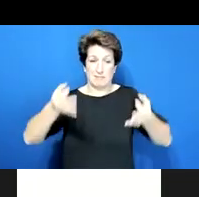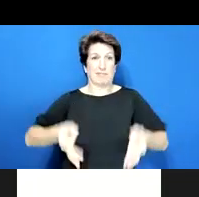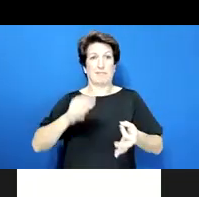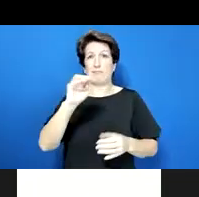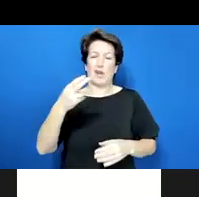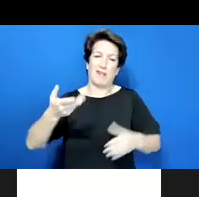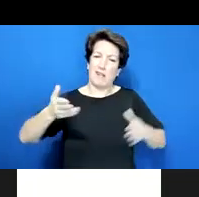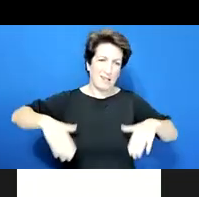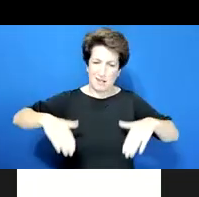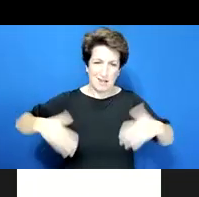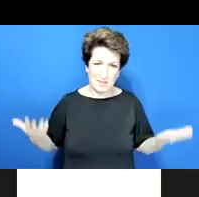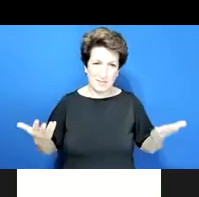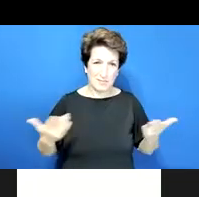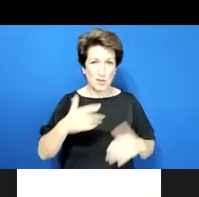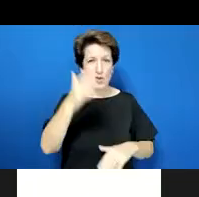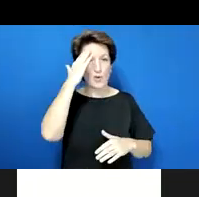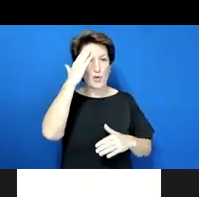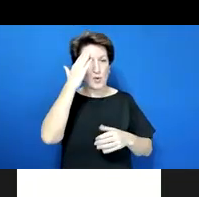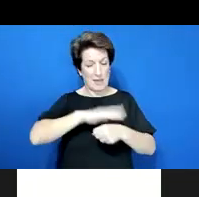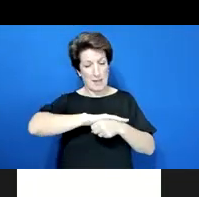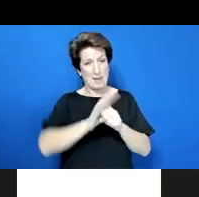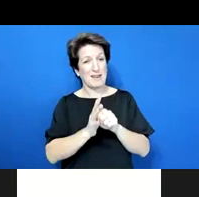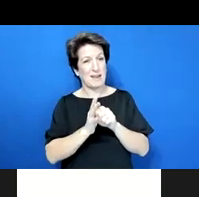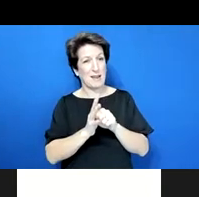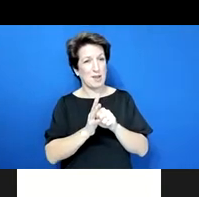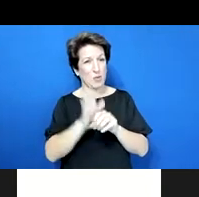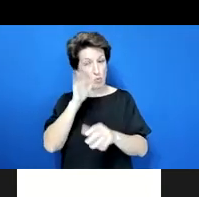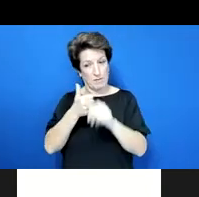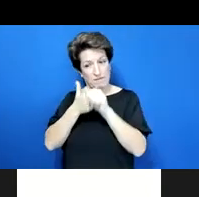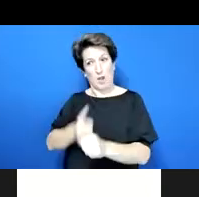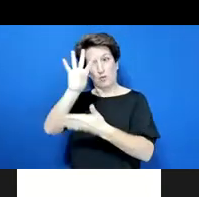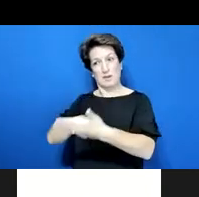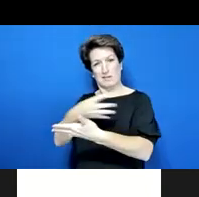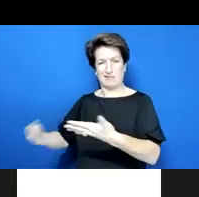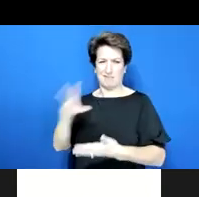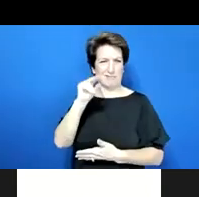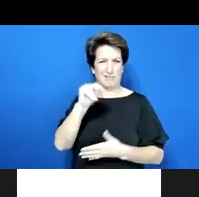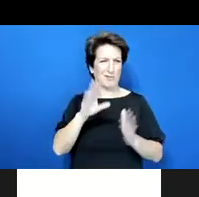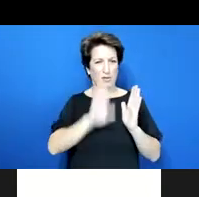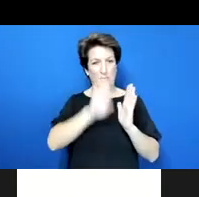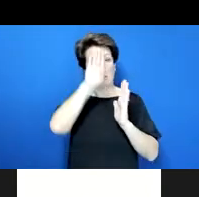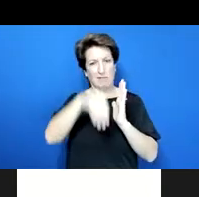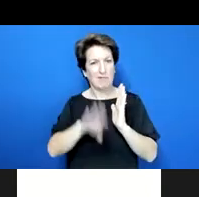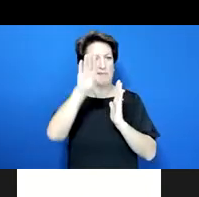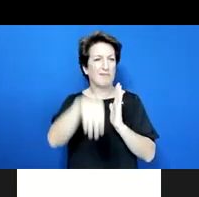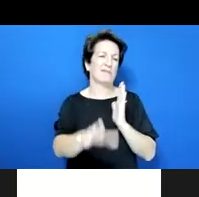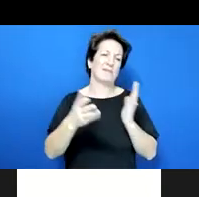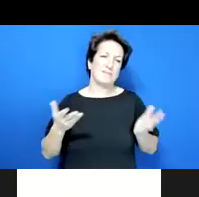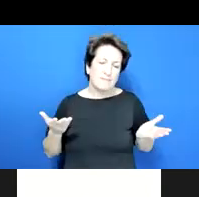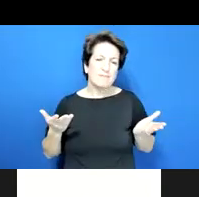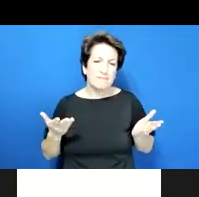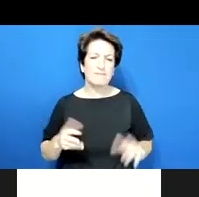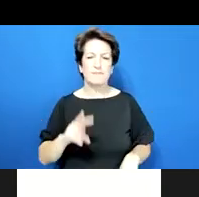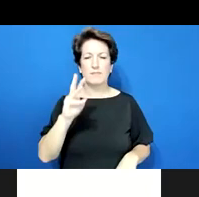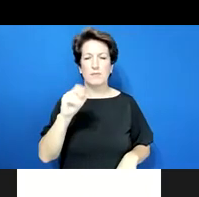again that the pandemic doesn't play by the schedules that we set out for things. Right, thank you. That's a really good point.